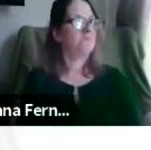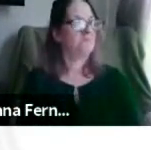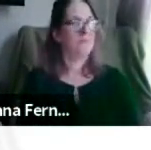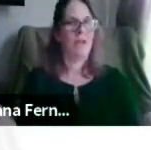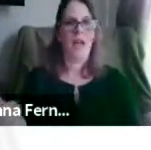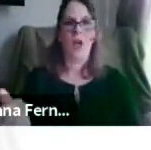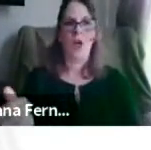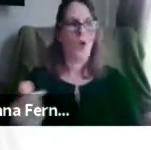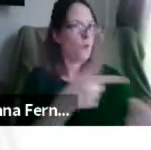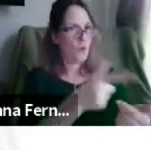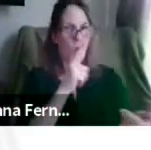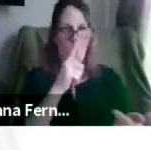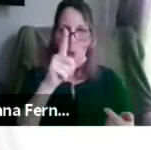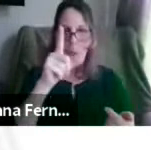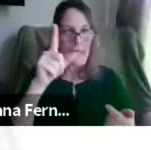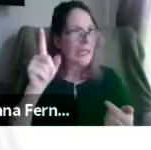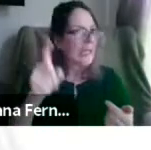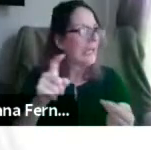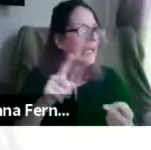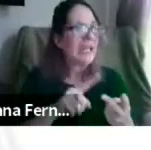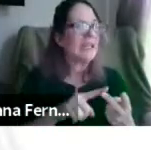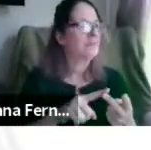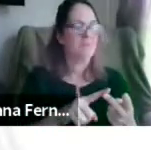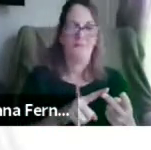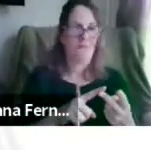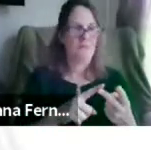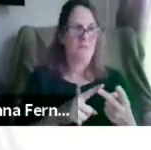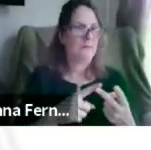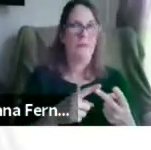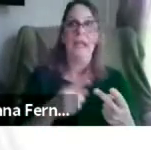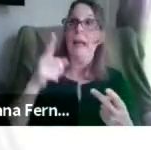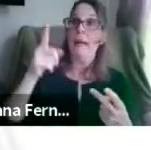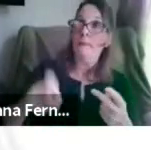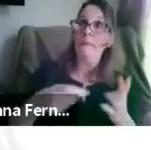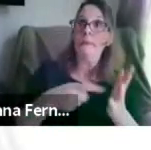They do not any longer need a test result to go back to work.